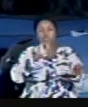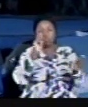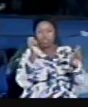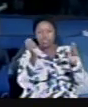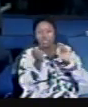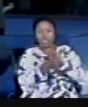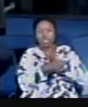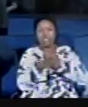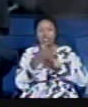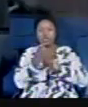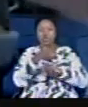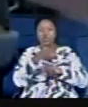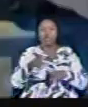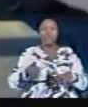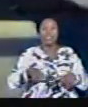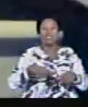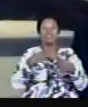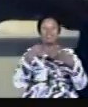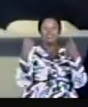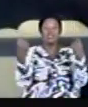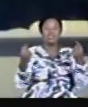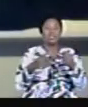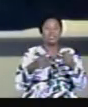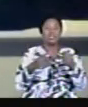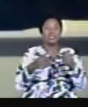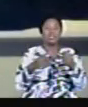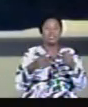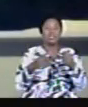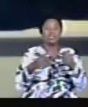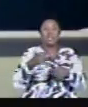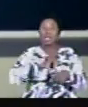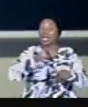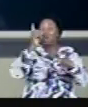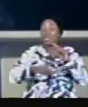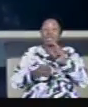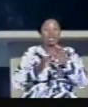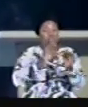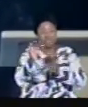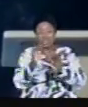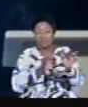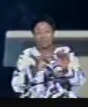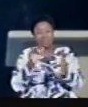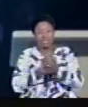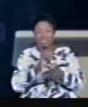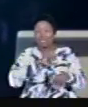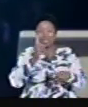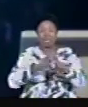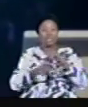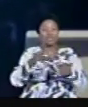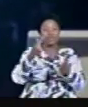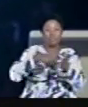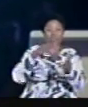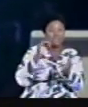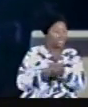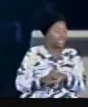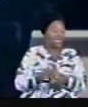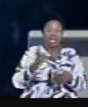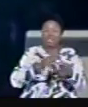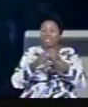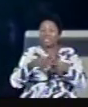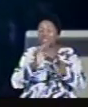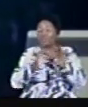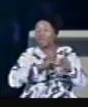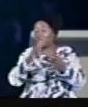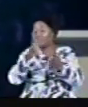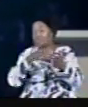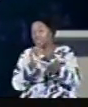And he says, I cannot read that one. I cannot explain that one. If I read that, if I explain that,